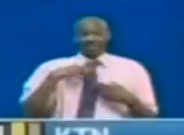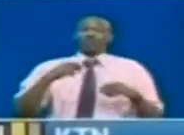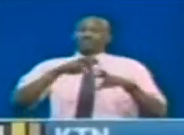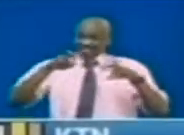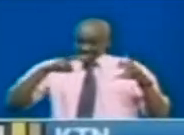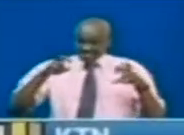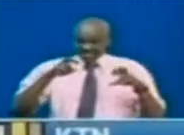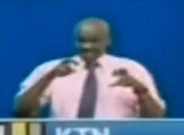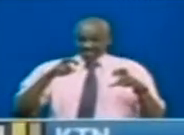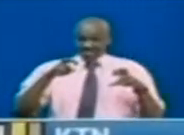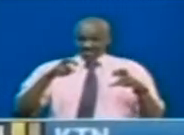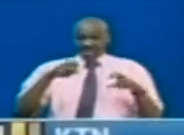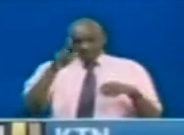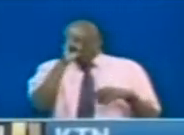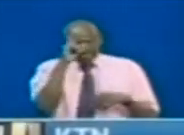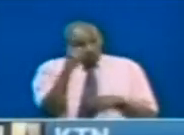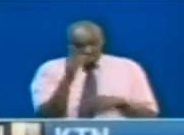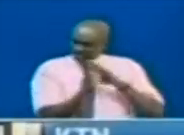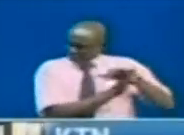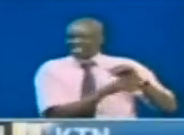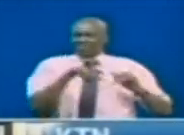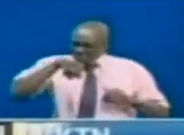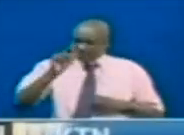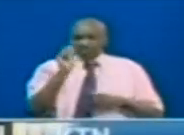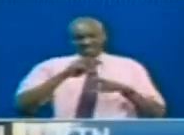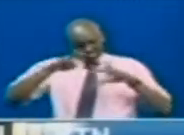investigate, leave alone the police, to investigate